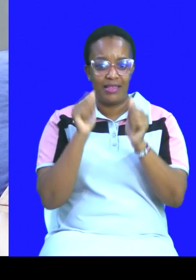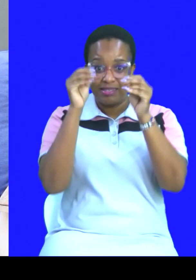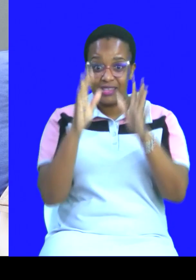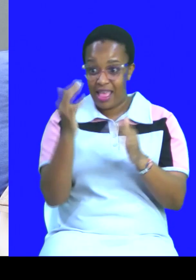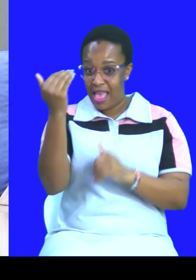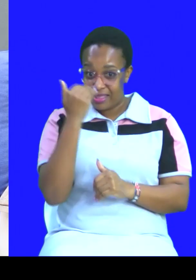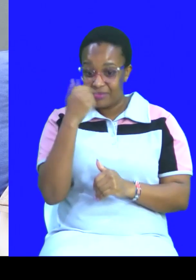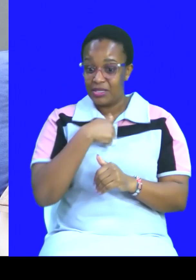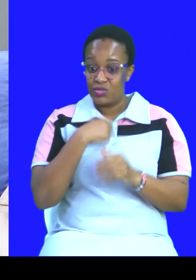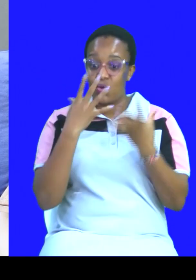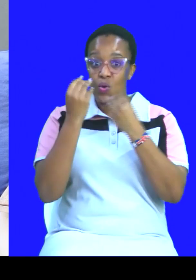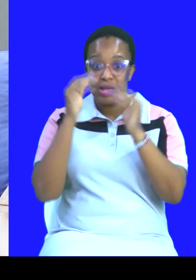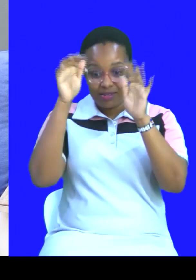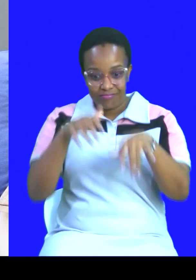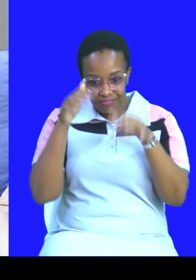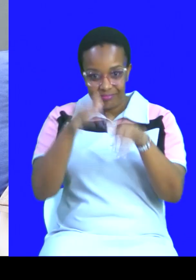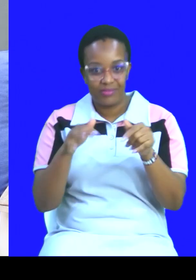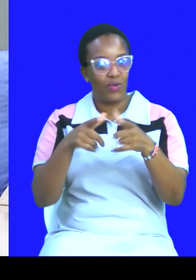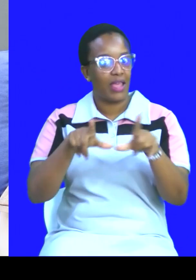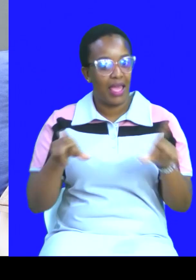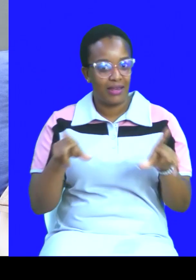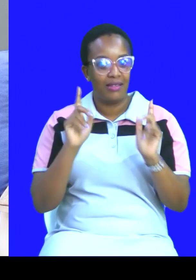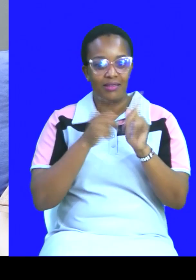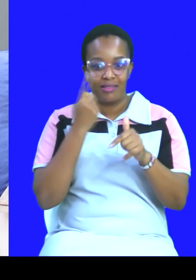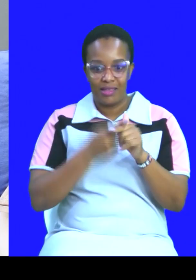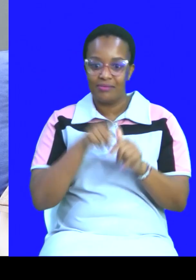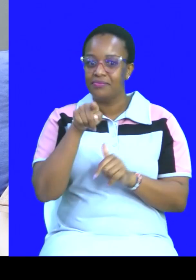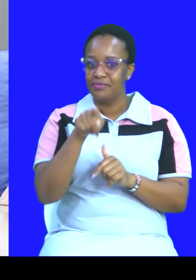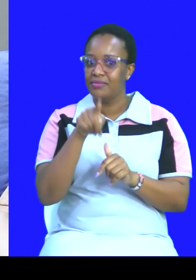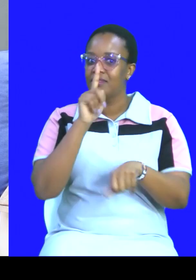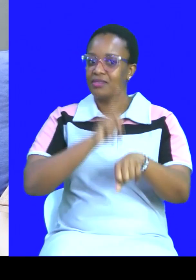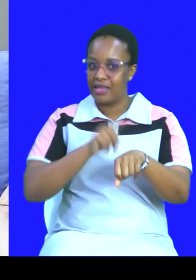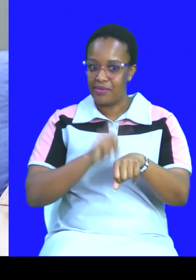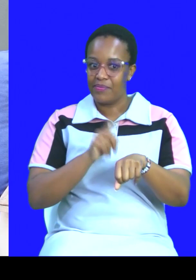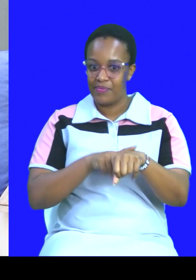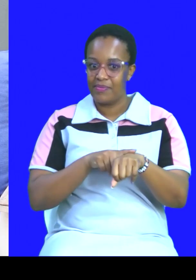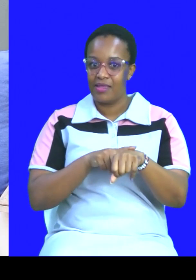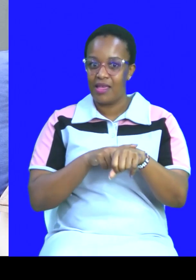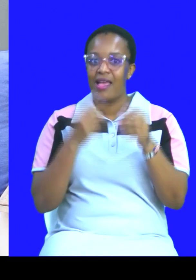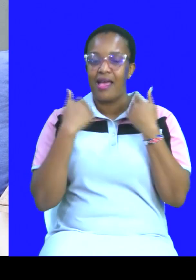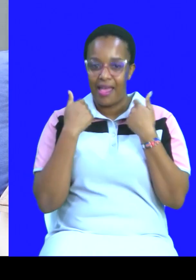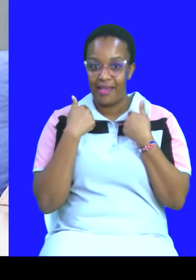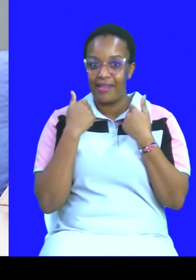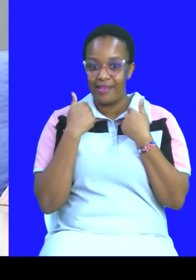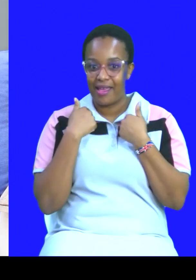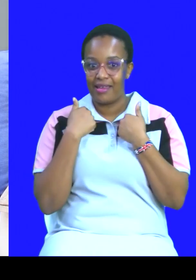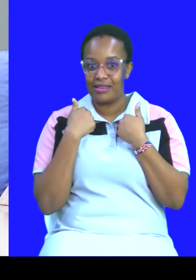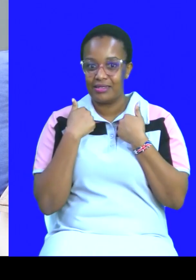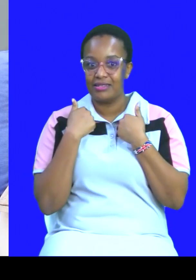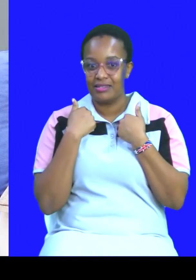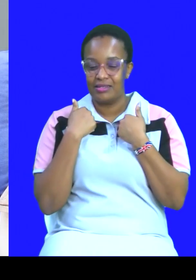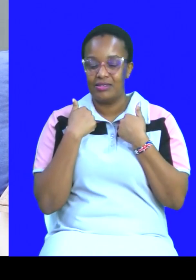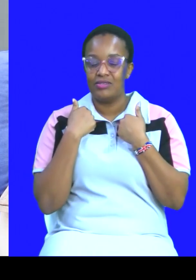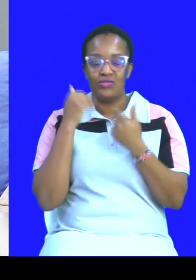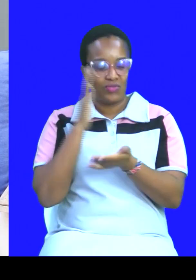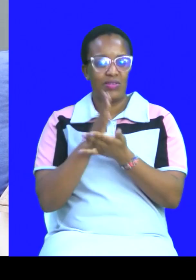dig. So until then, when I had cut my finger, then no, I had cut my leg, one of my legs.